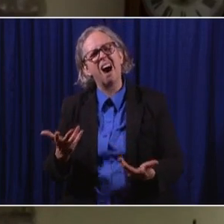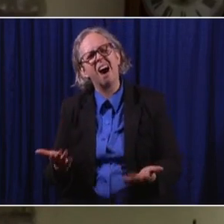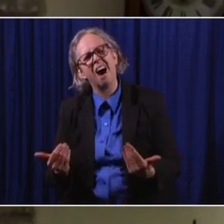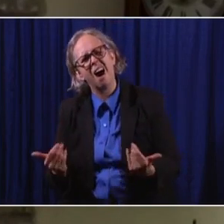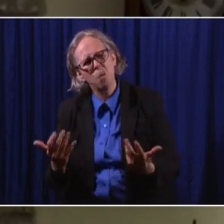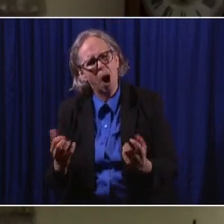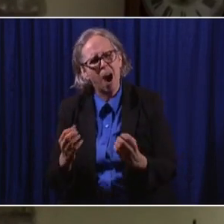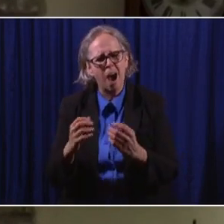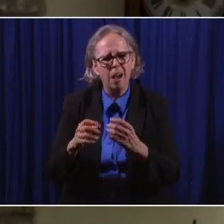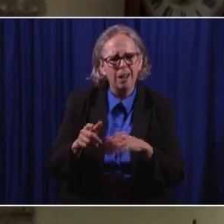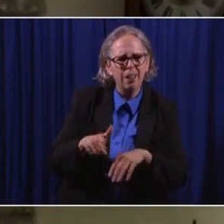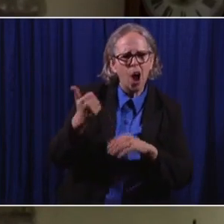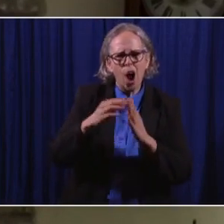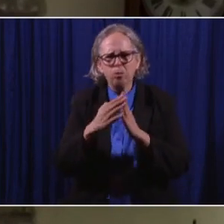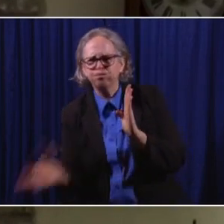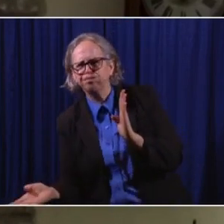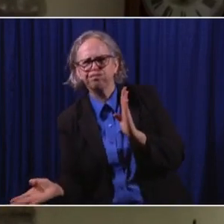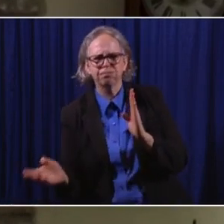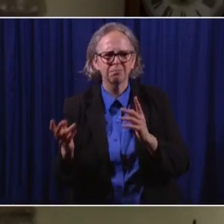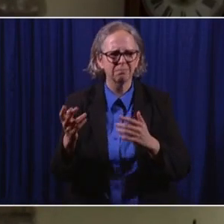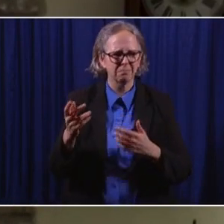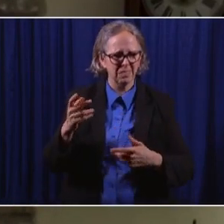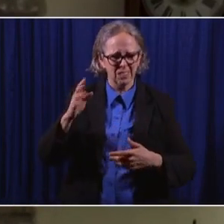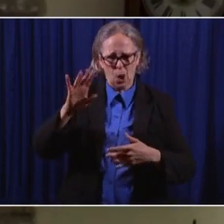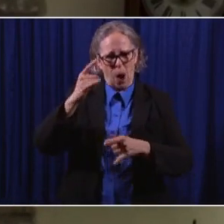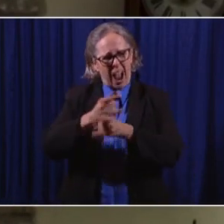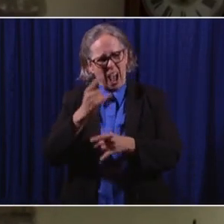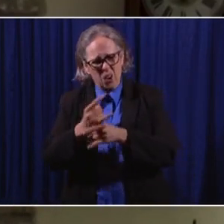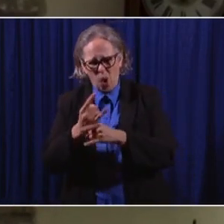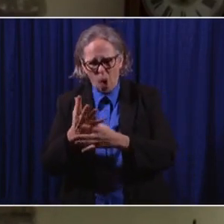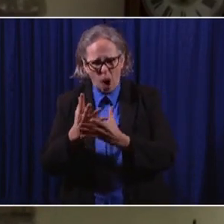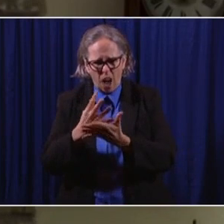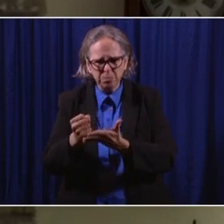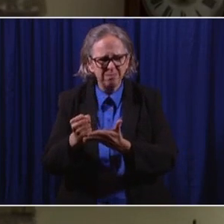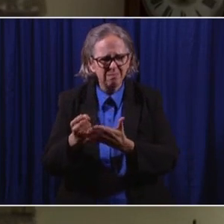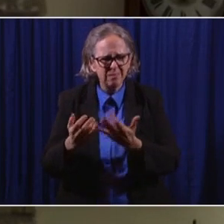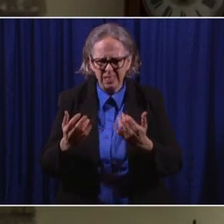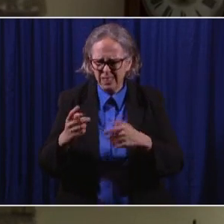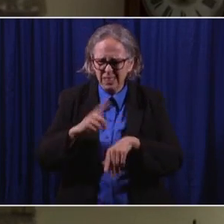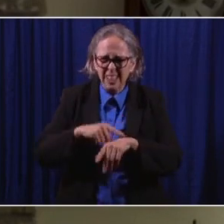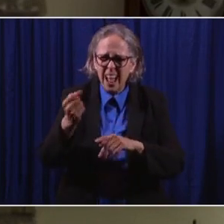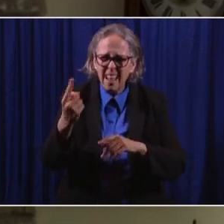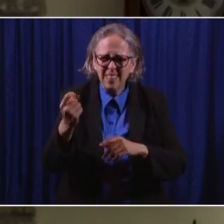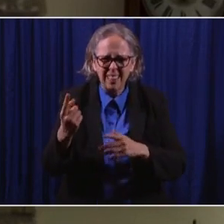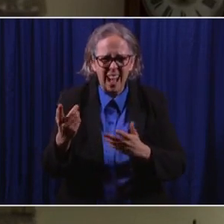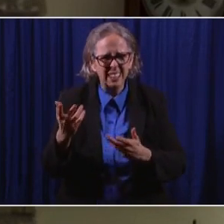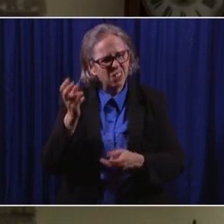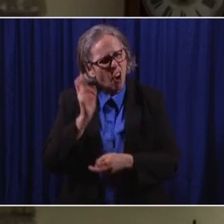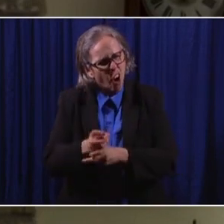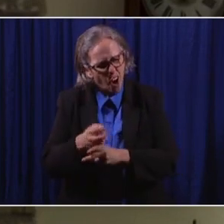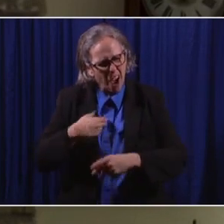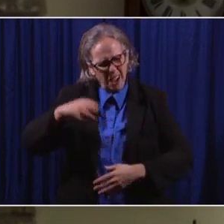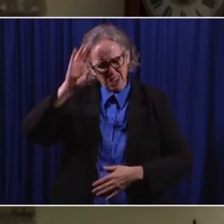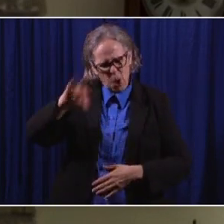alcohol off the table by 11 is difficult and gets directly into their bottom